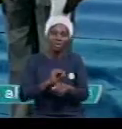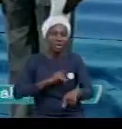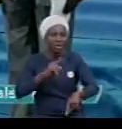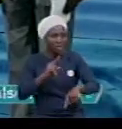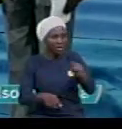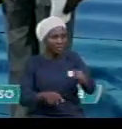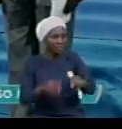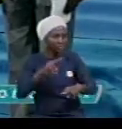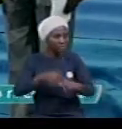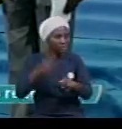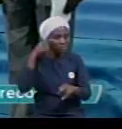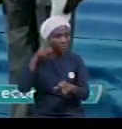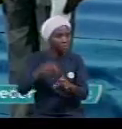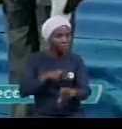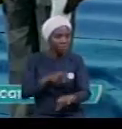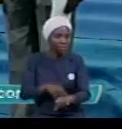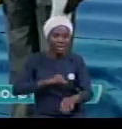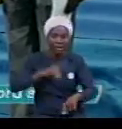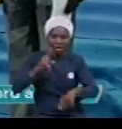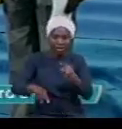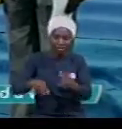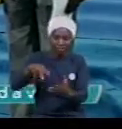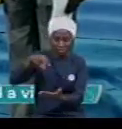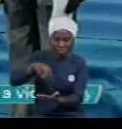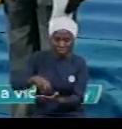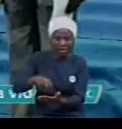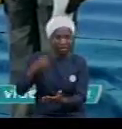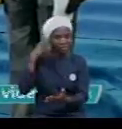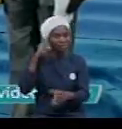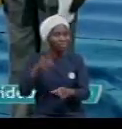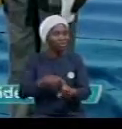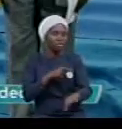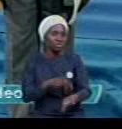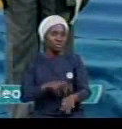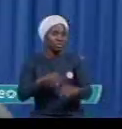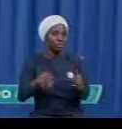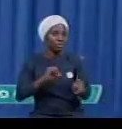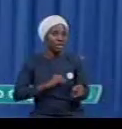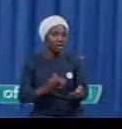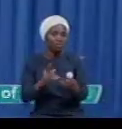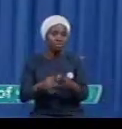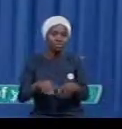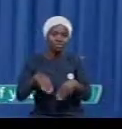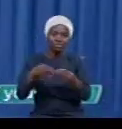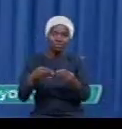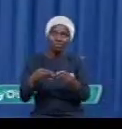not bend for a long time. But I want to give God of this commission